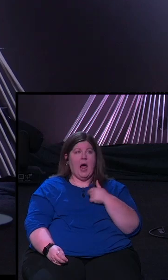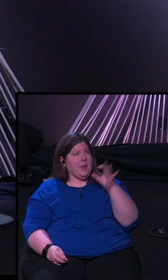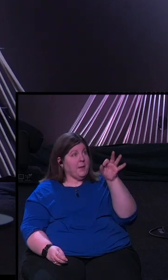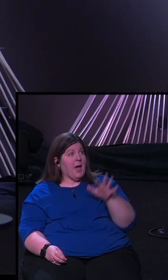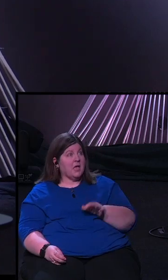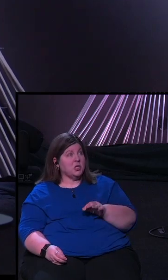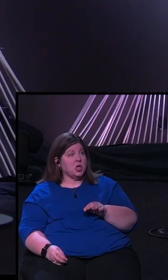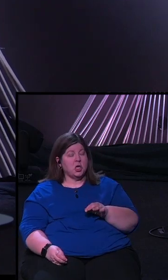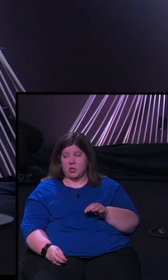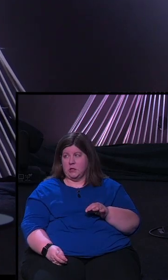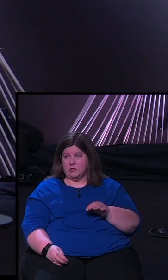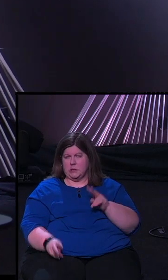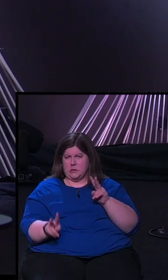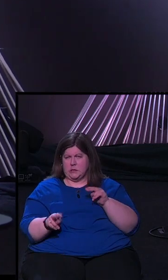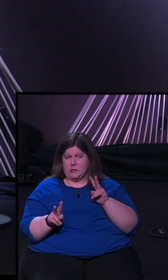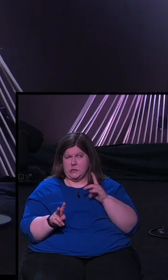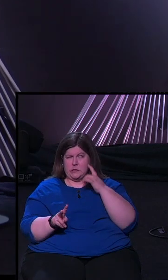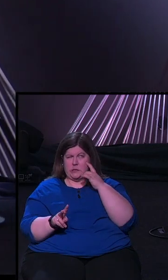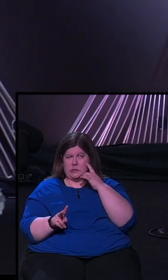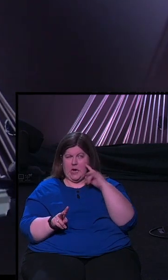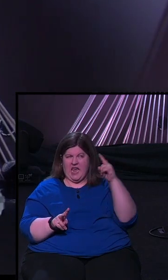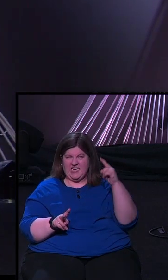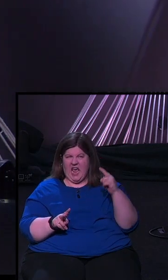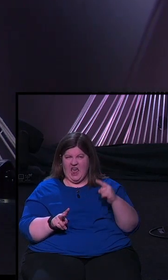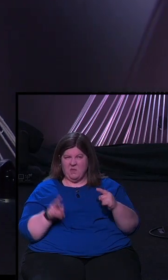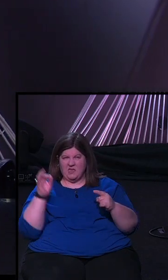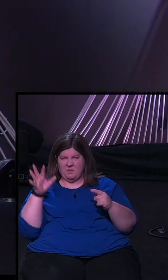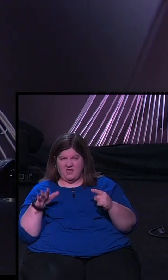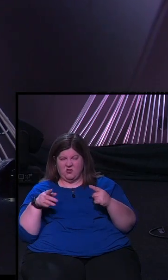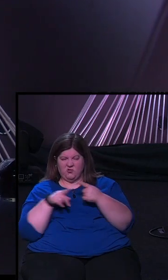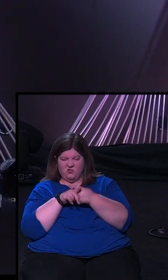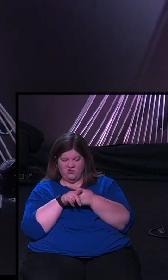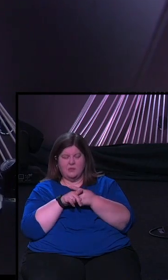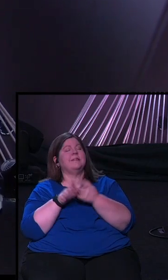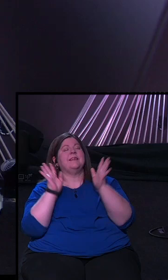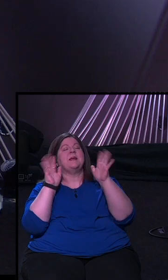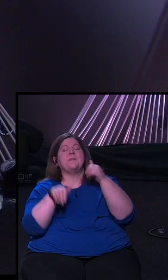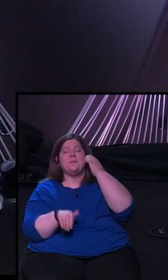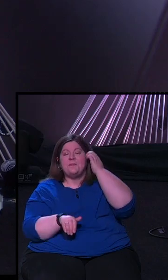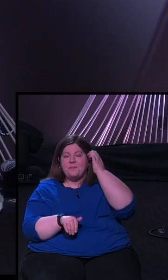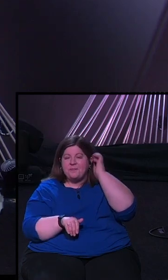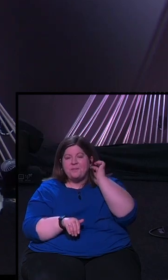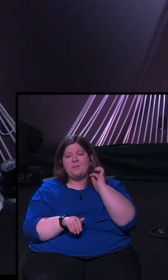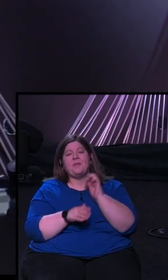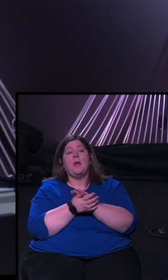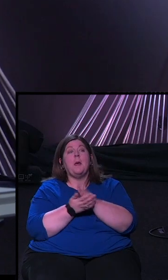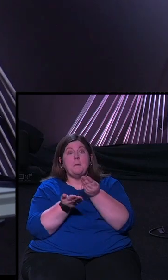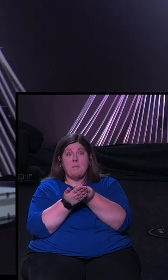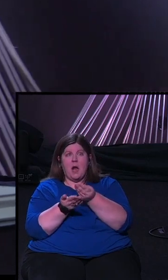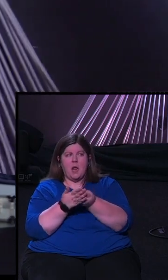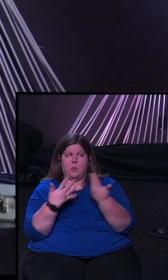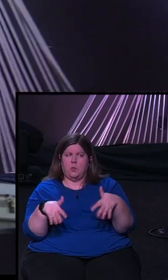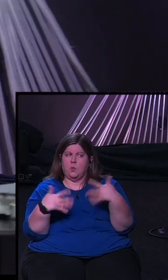pastor. And it just didn't connect with anybody. So here's the deal. Money is